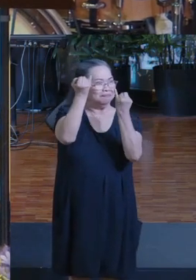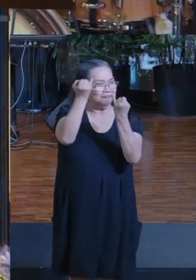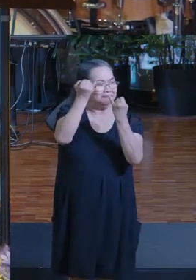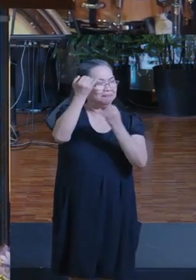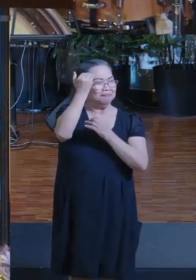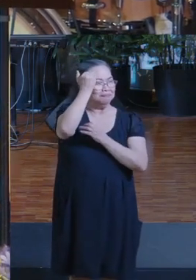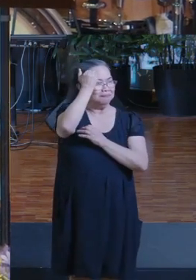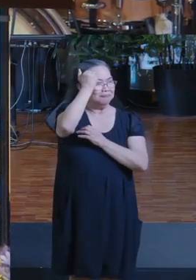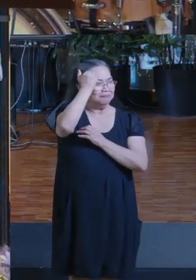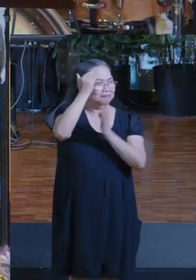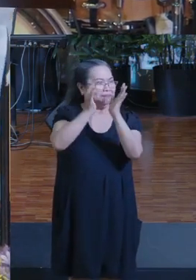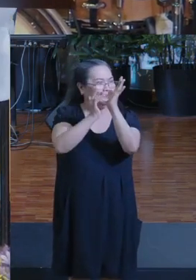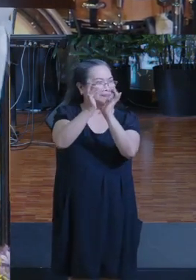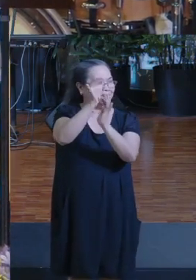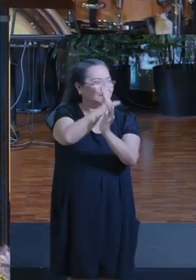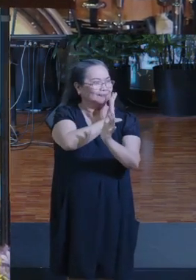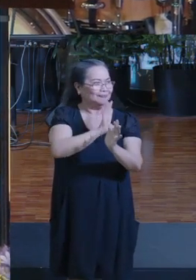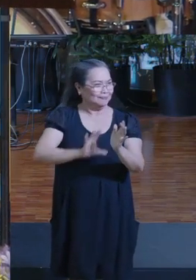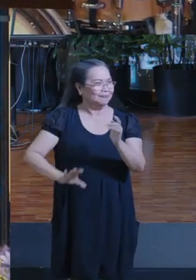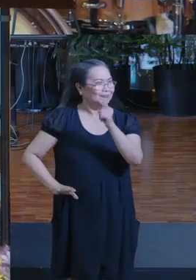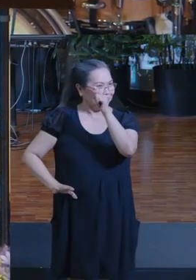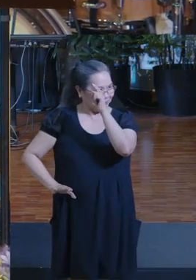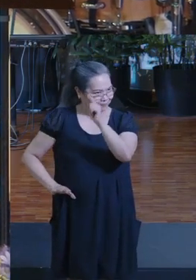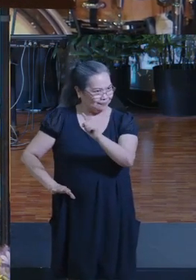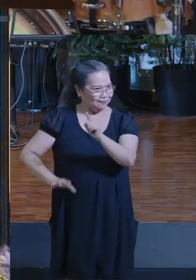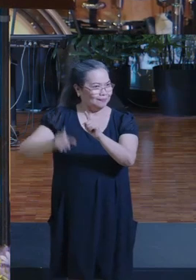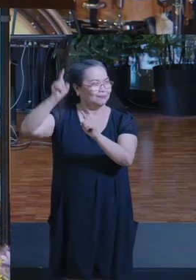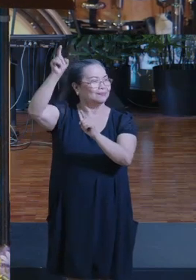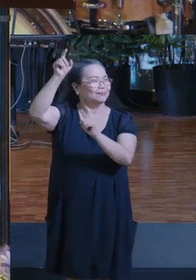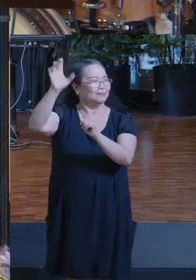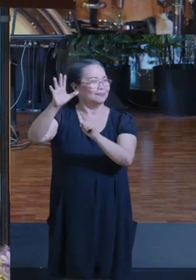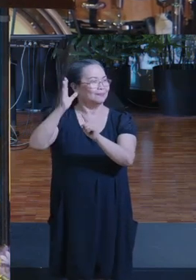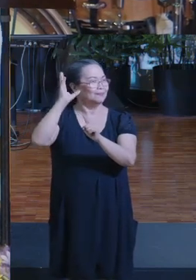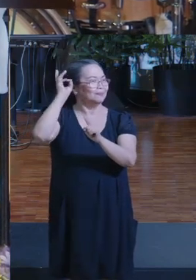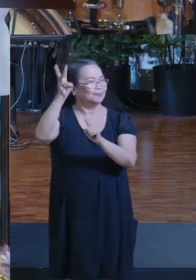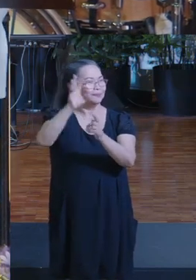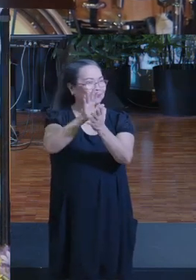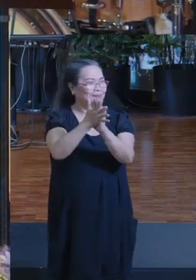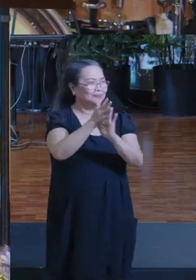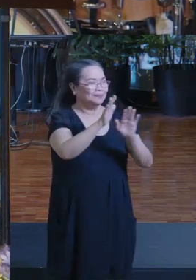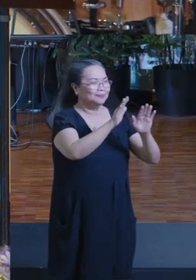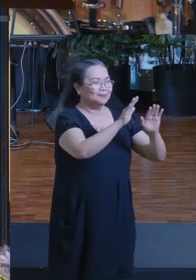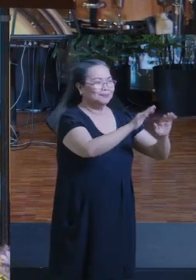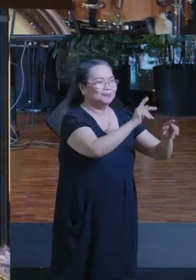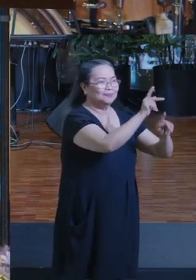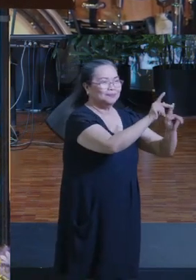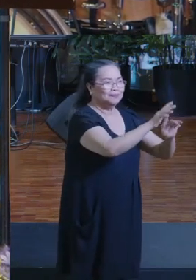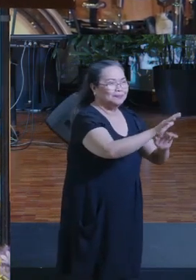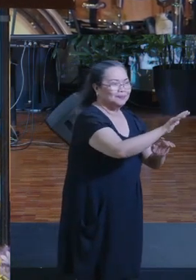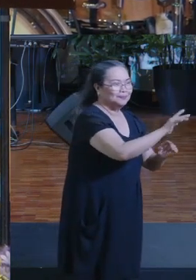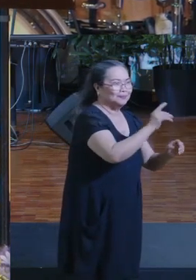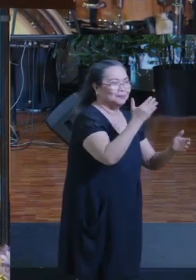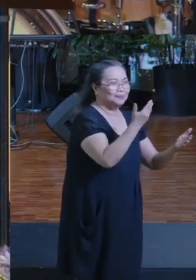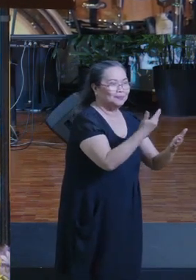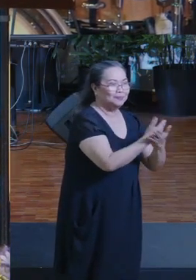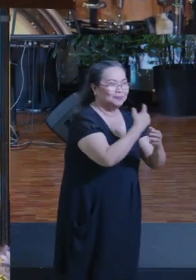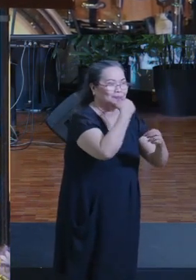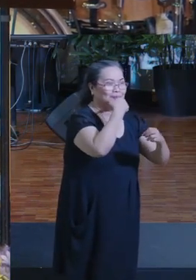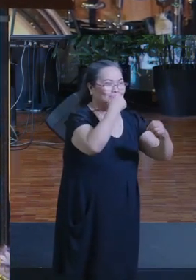will know me, the Lord their God. I will be their God and they will be my people. The new covenant po is a